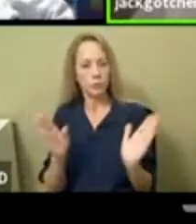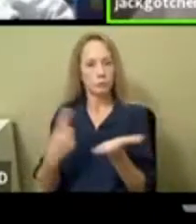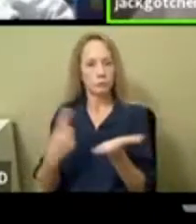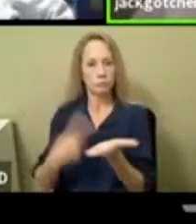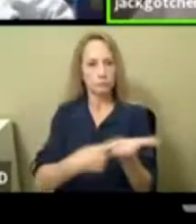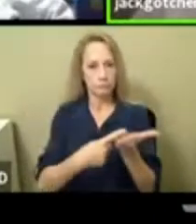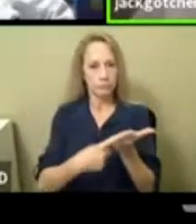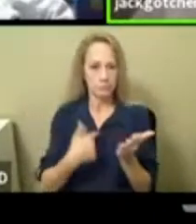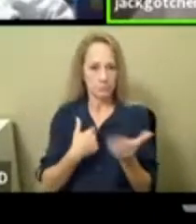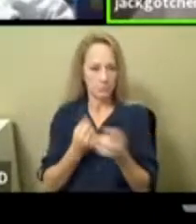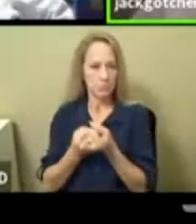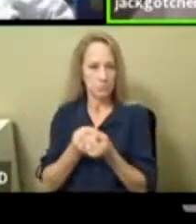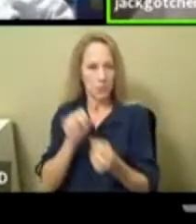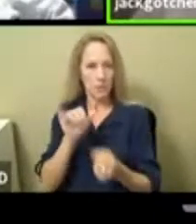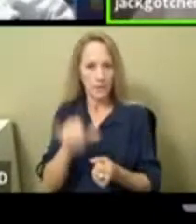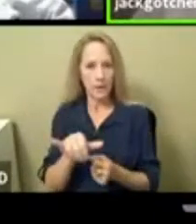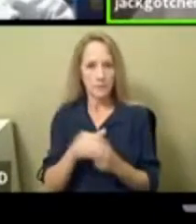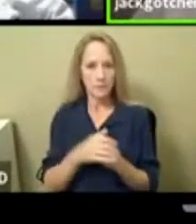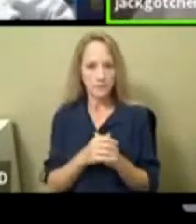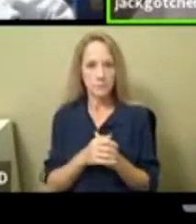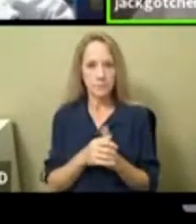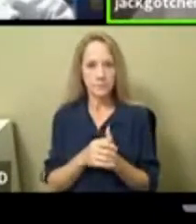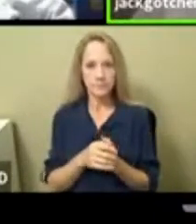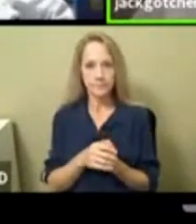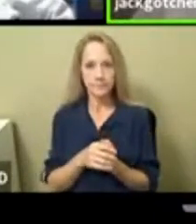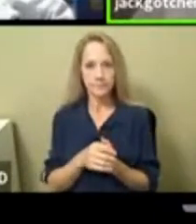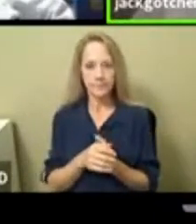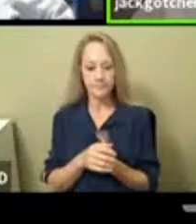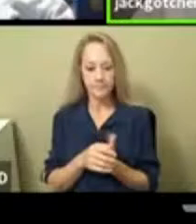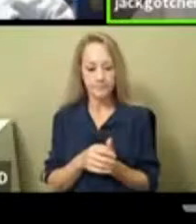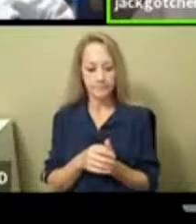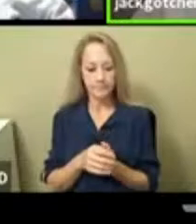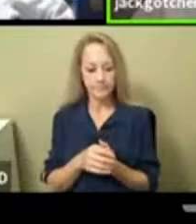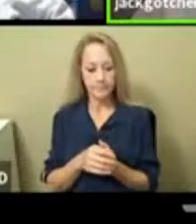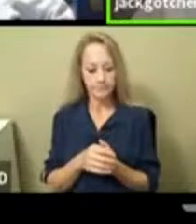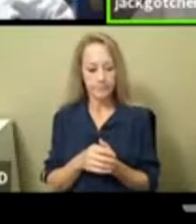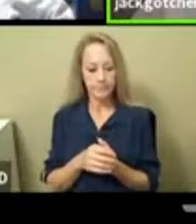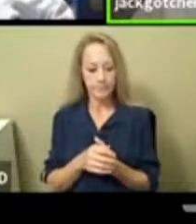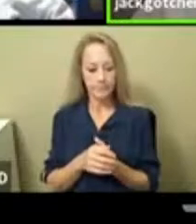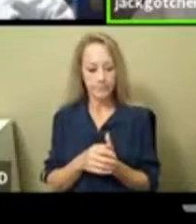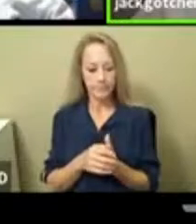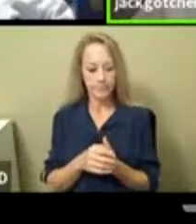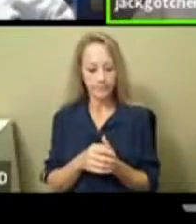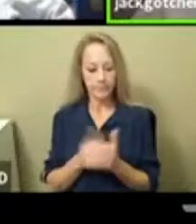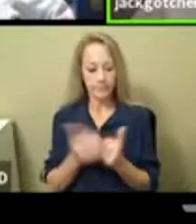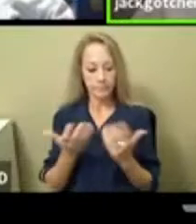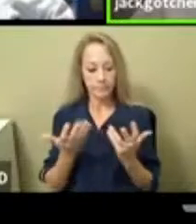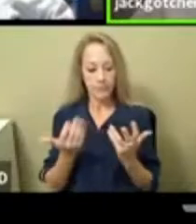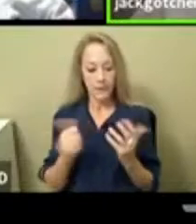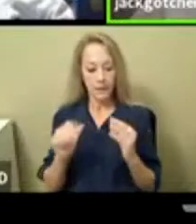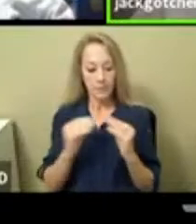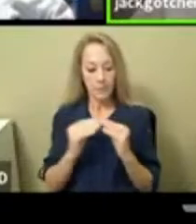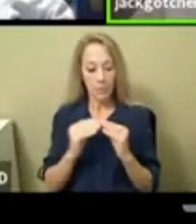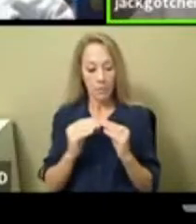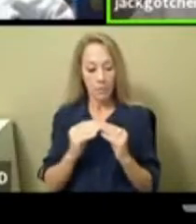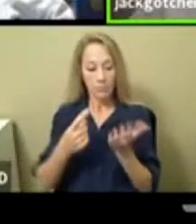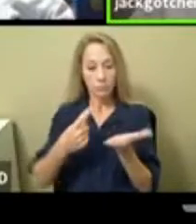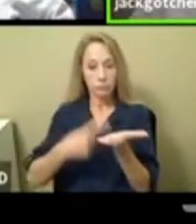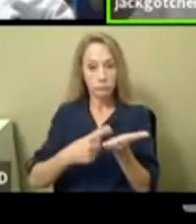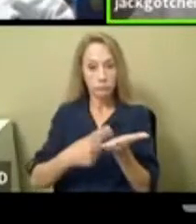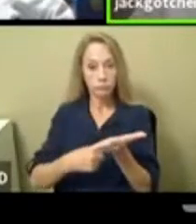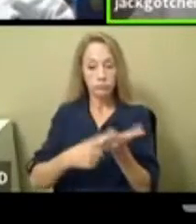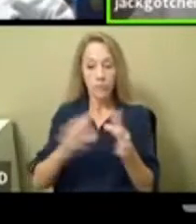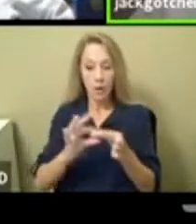be in favor of that hard date on it. Any other discussion, comments, or questions about